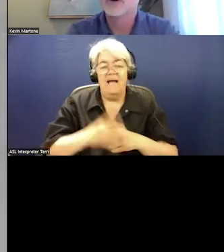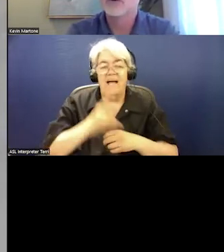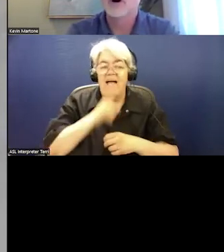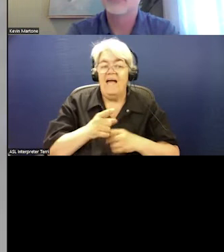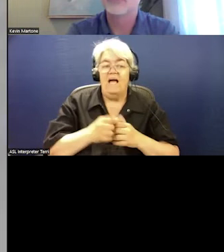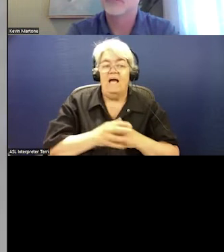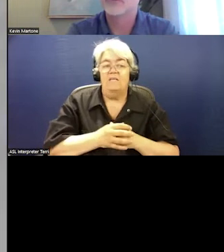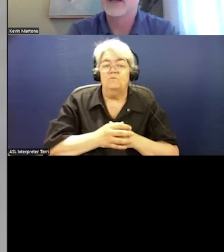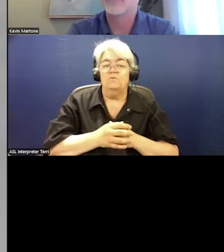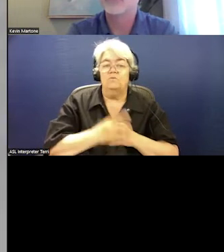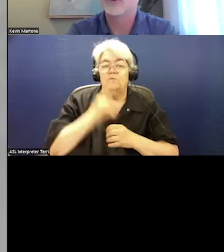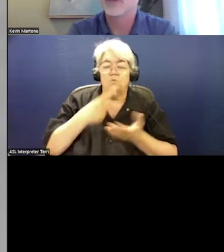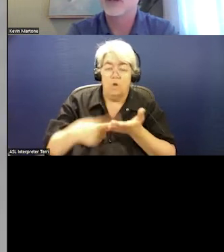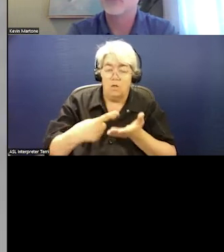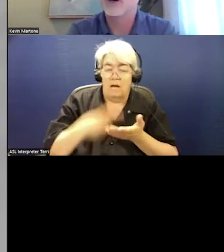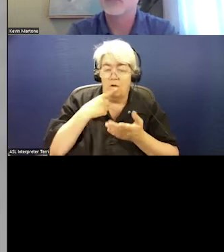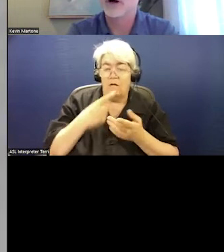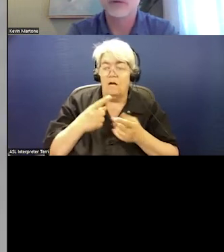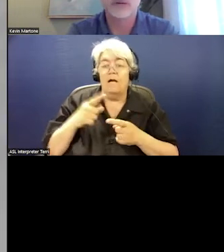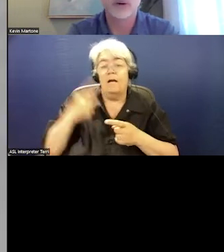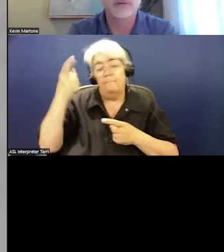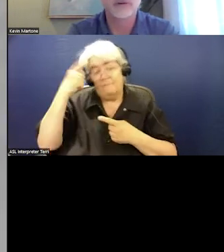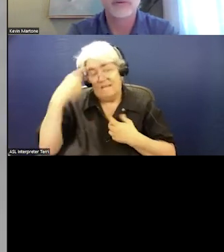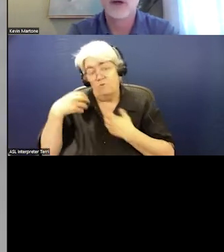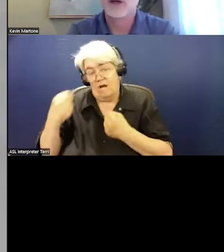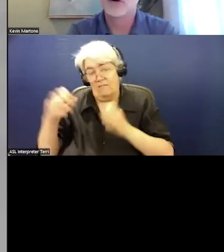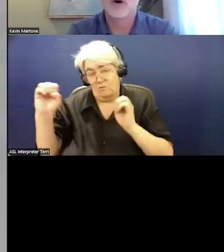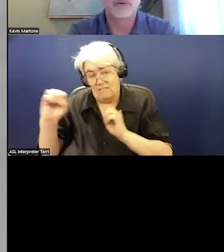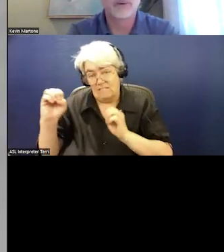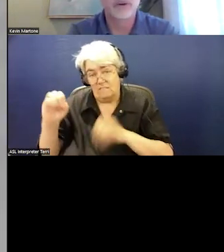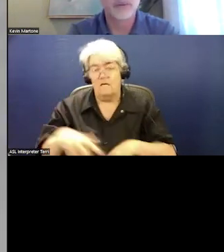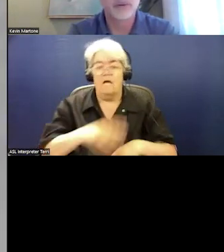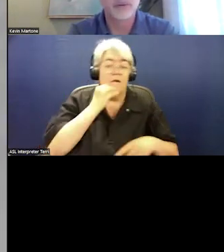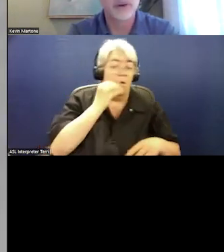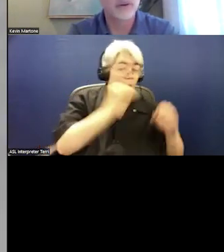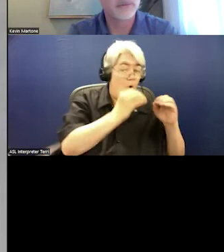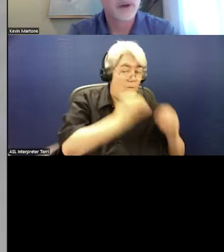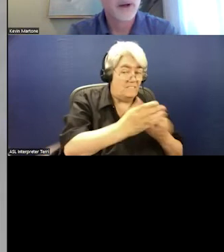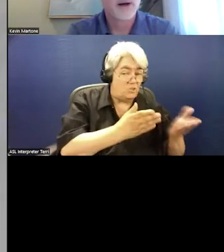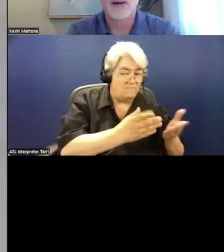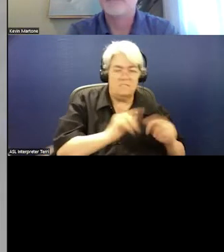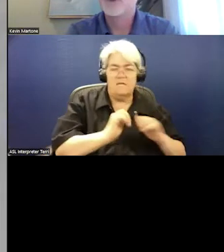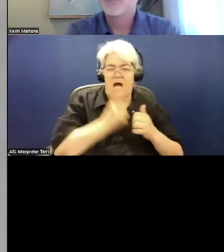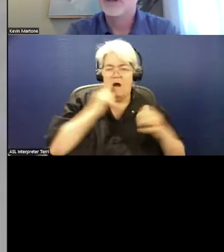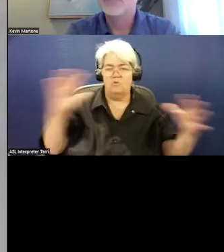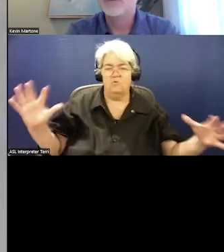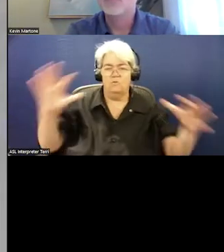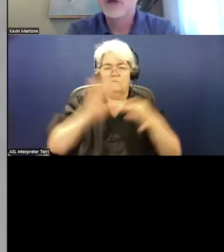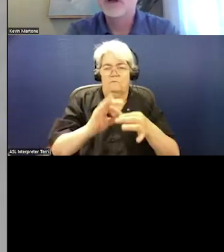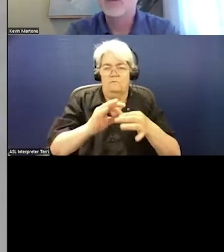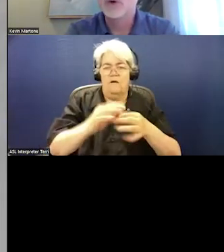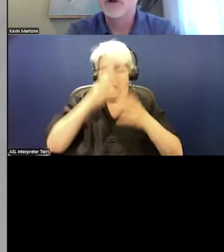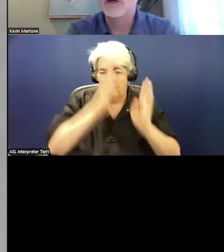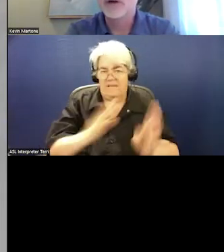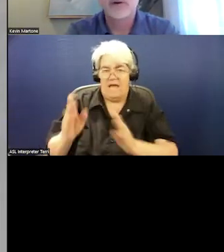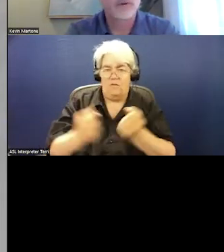of cross-system planning between behavioral health crisis services and homelessness services and systems. We need to be